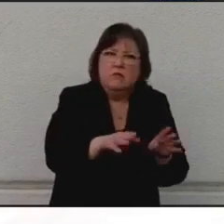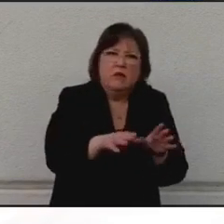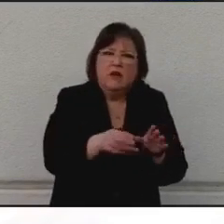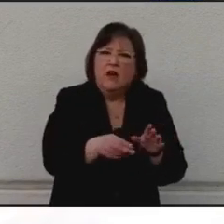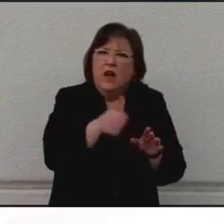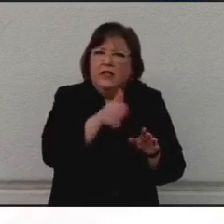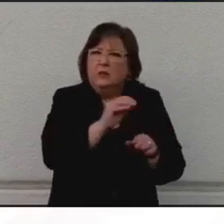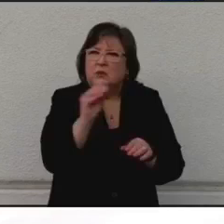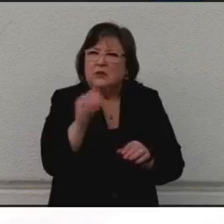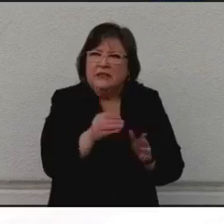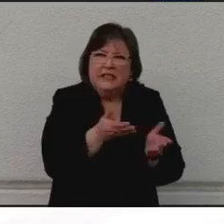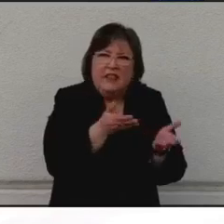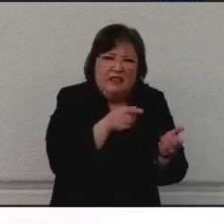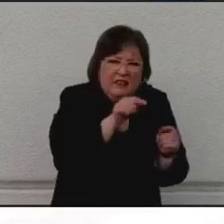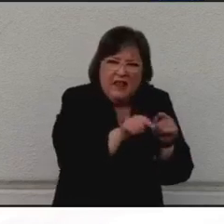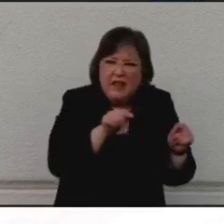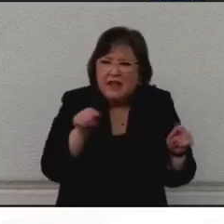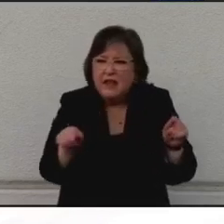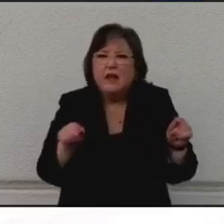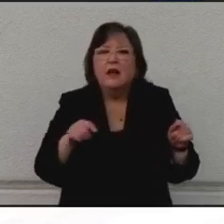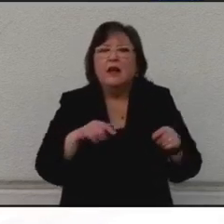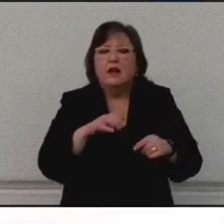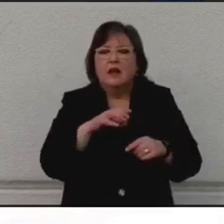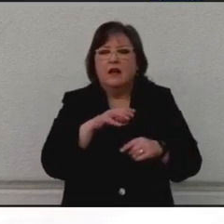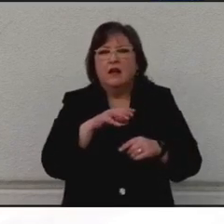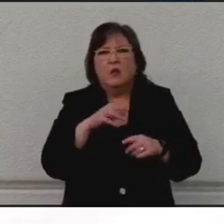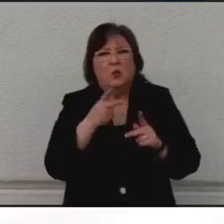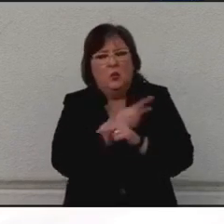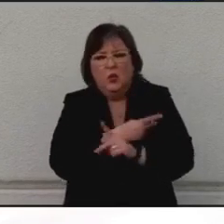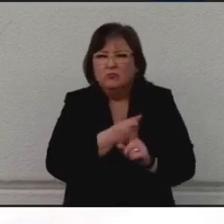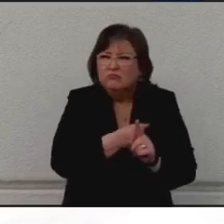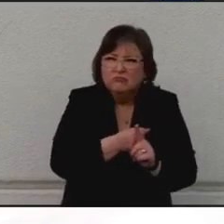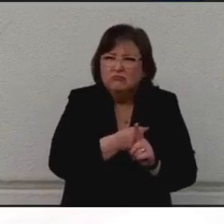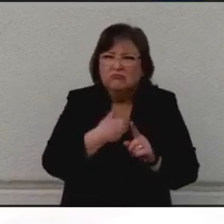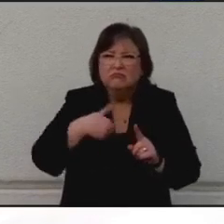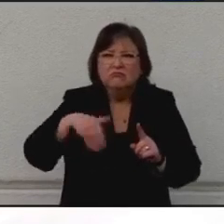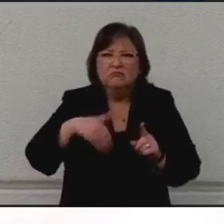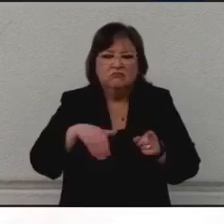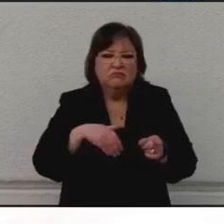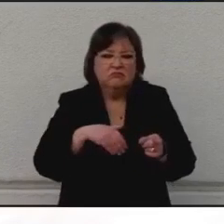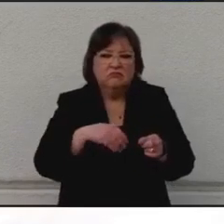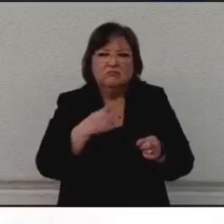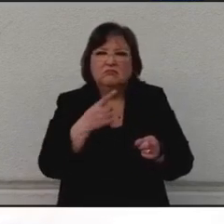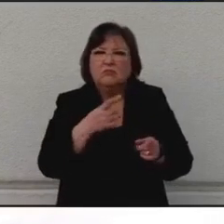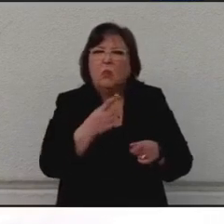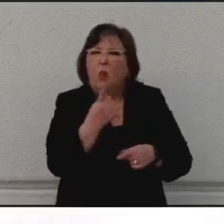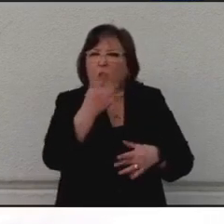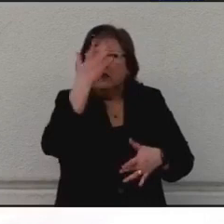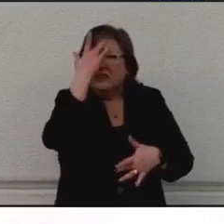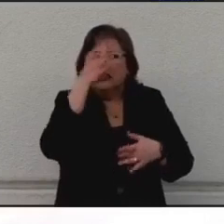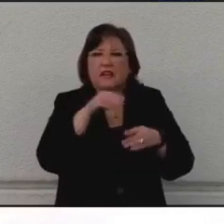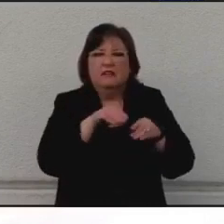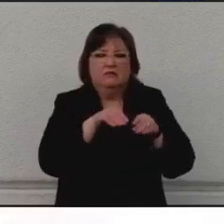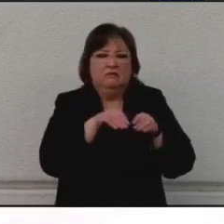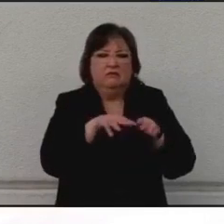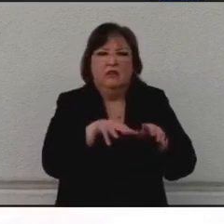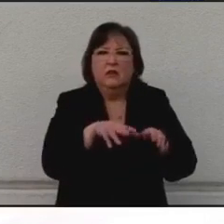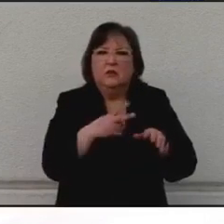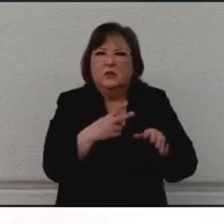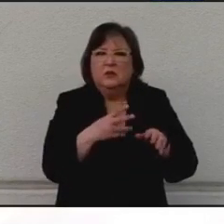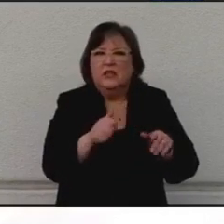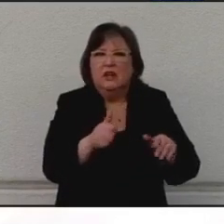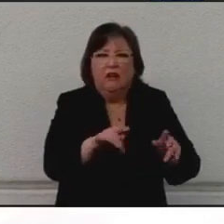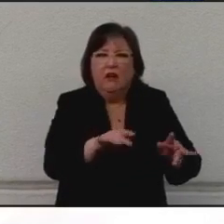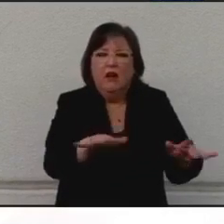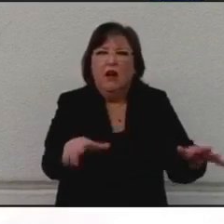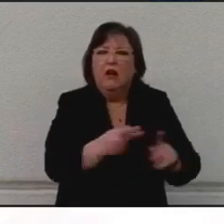know communities that have been hardest hit where the virus amplifies. And that is where we need to focus, and that is where we